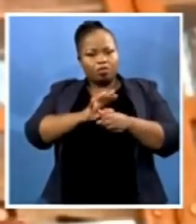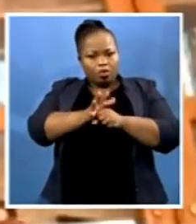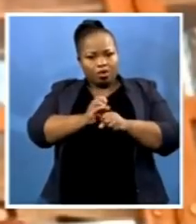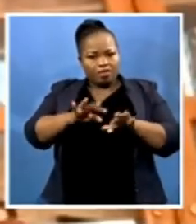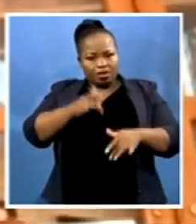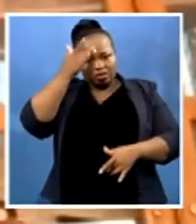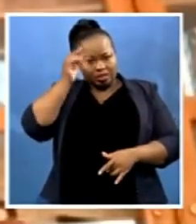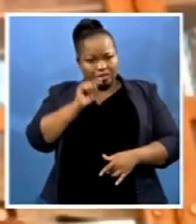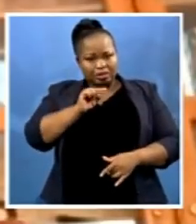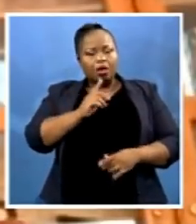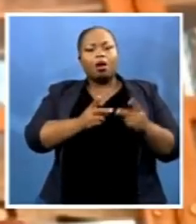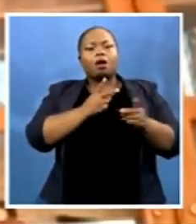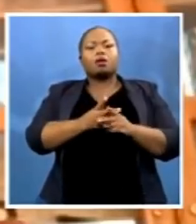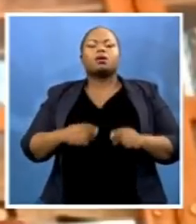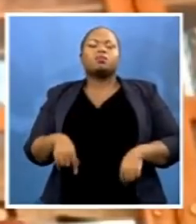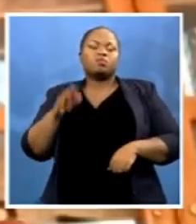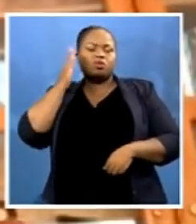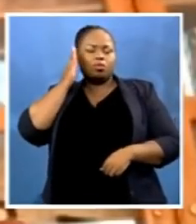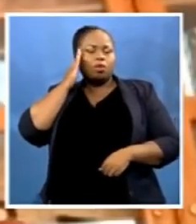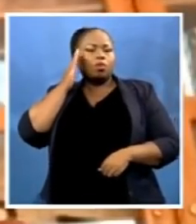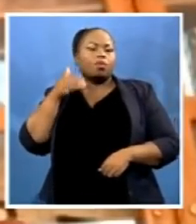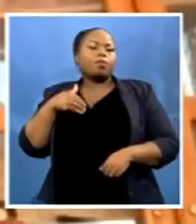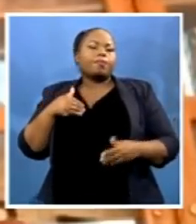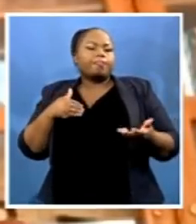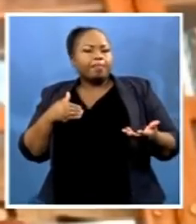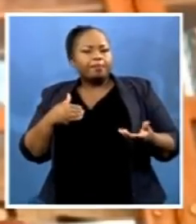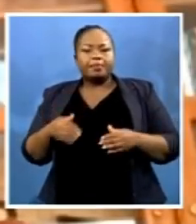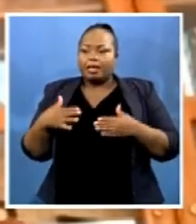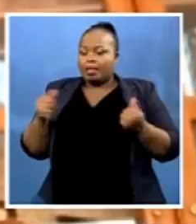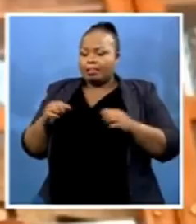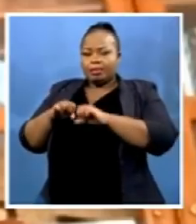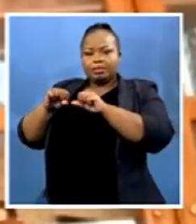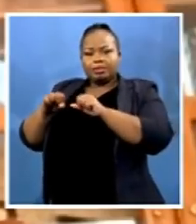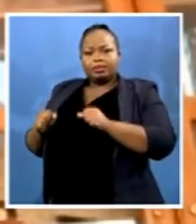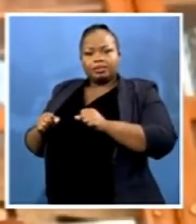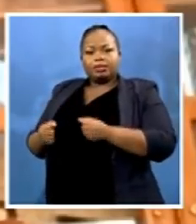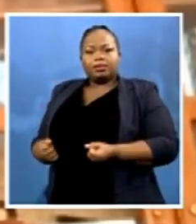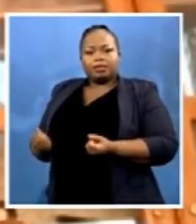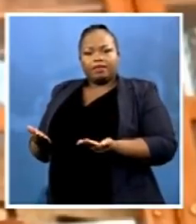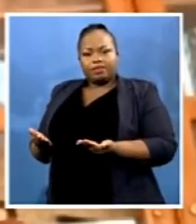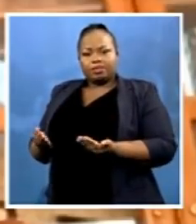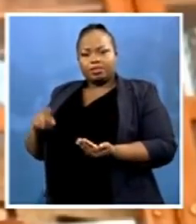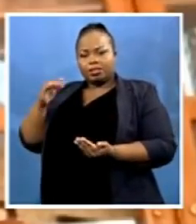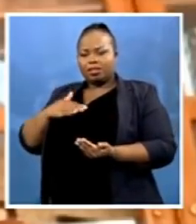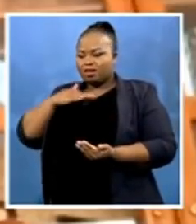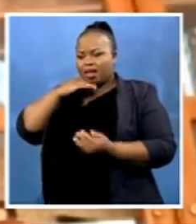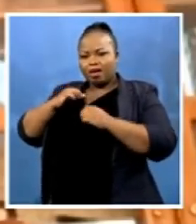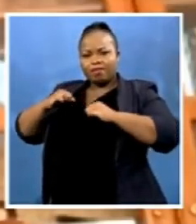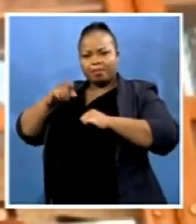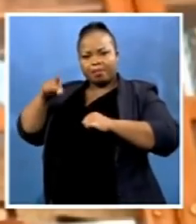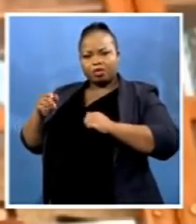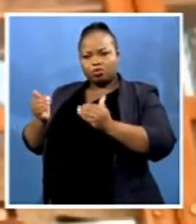understand that unless our health services are able to balance up in the management of the other